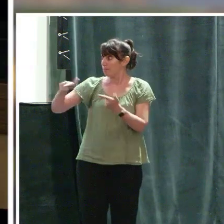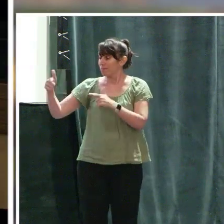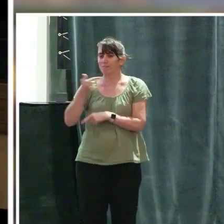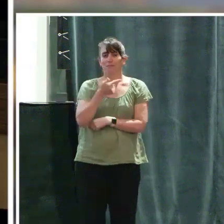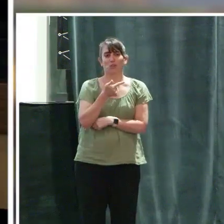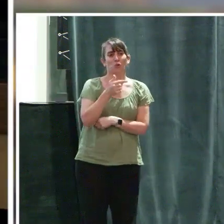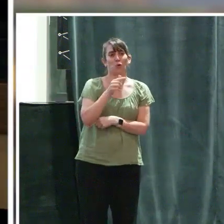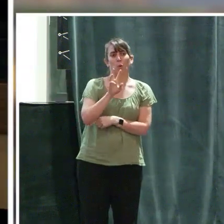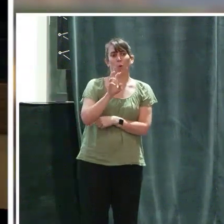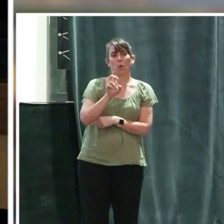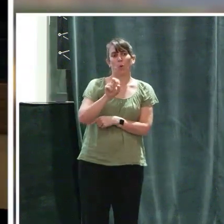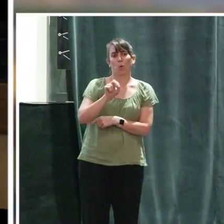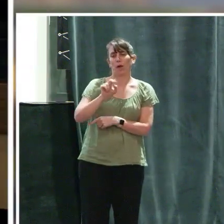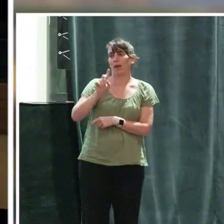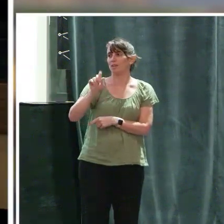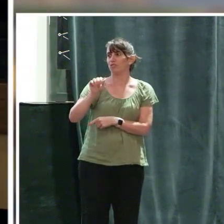Gwen.